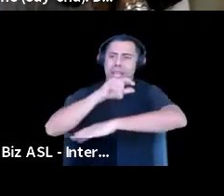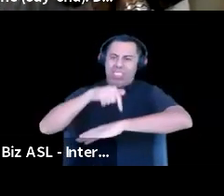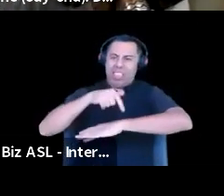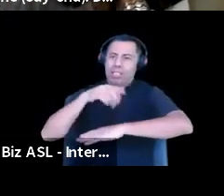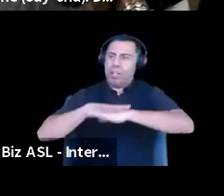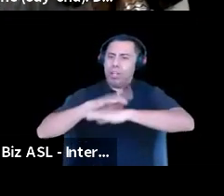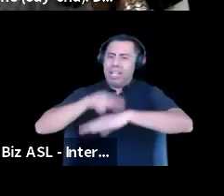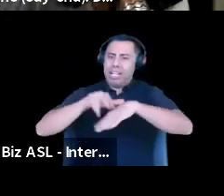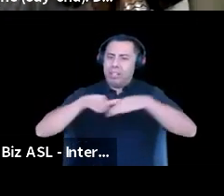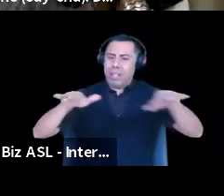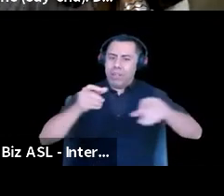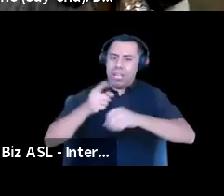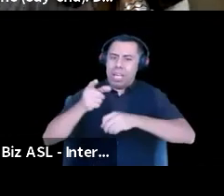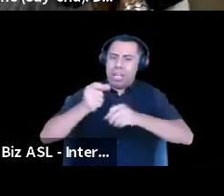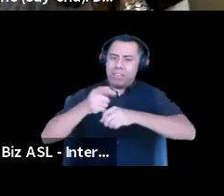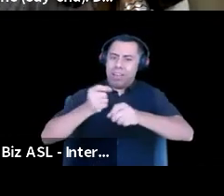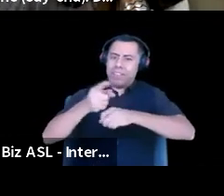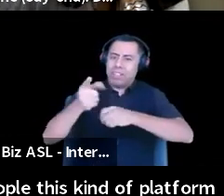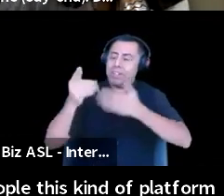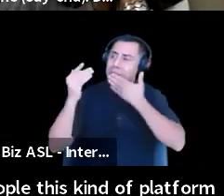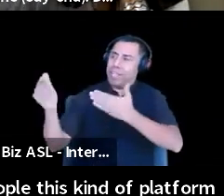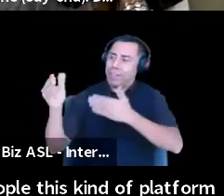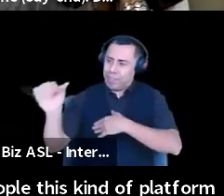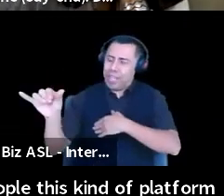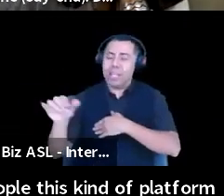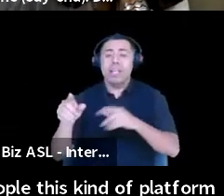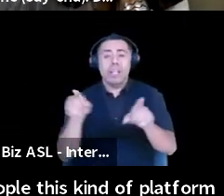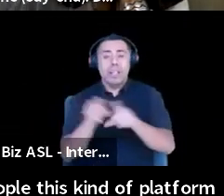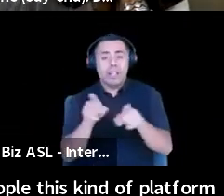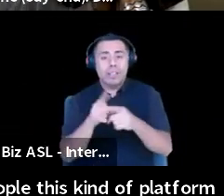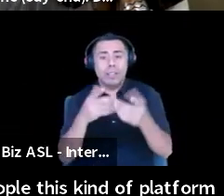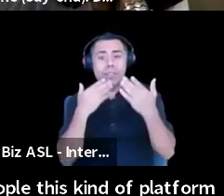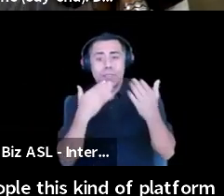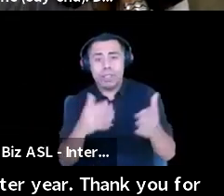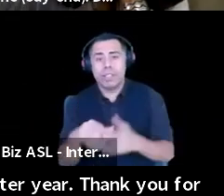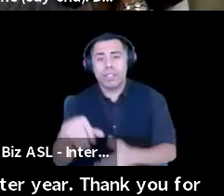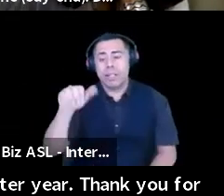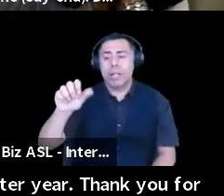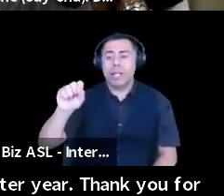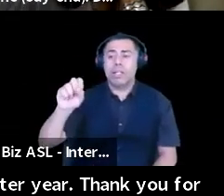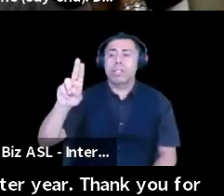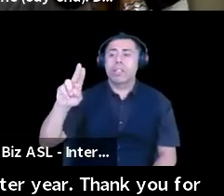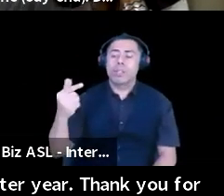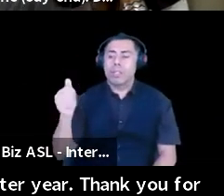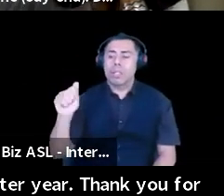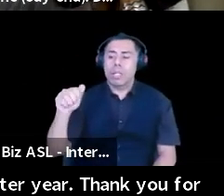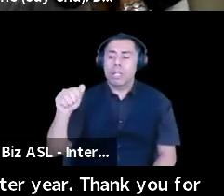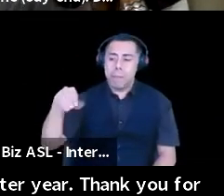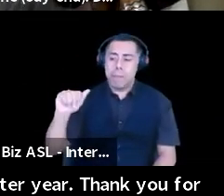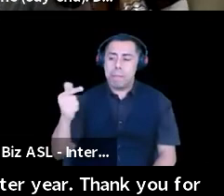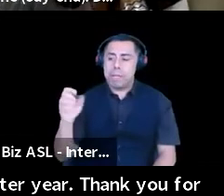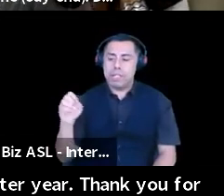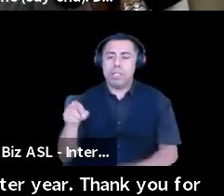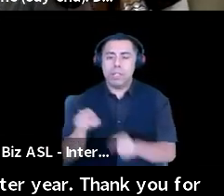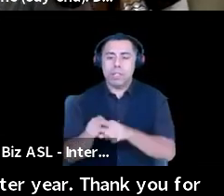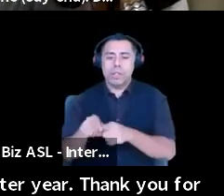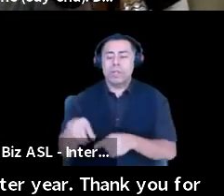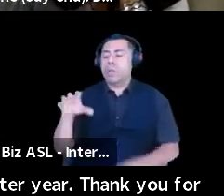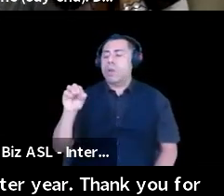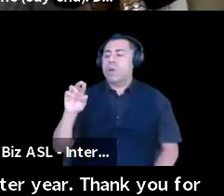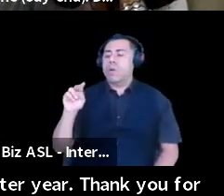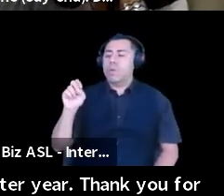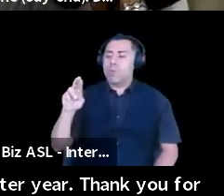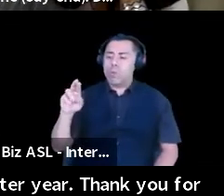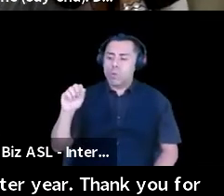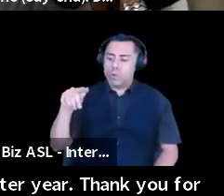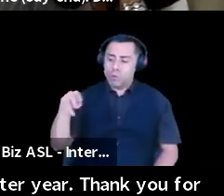that. And thank you to ASU Gammage and Cornerstone Theater Company, who are both the producers of this project. They